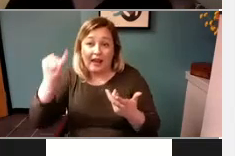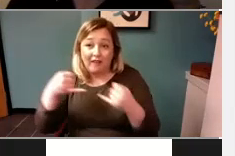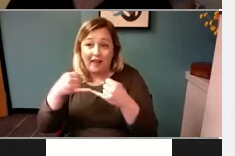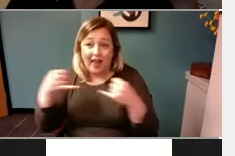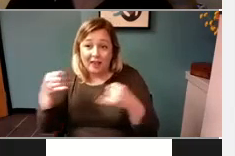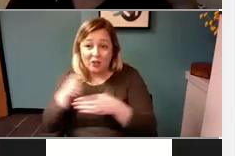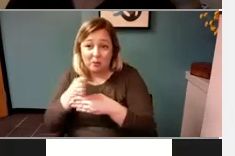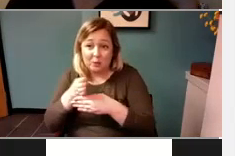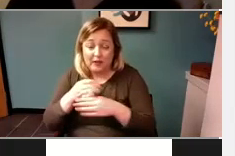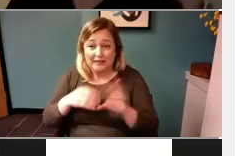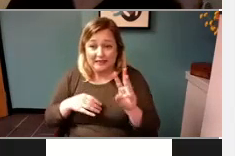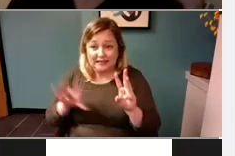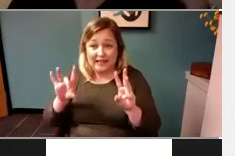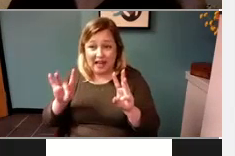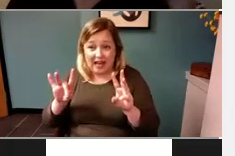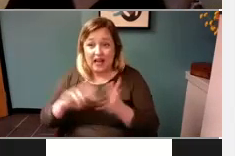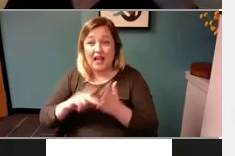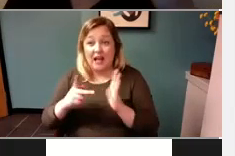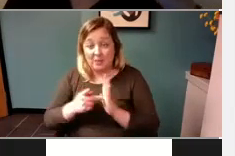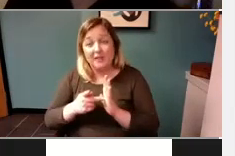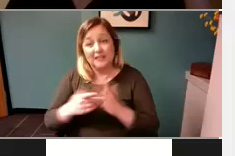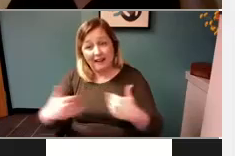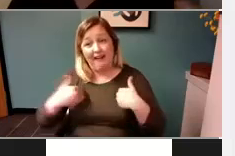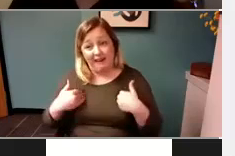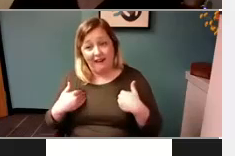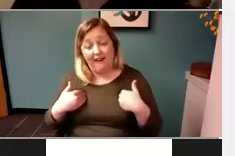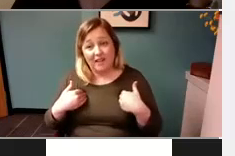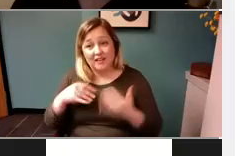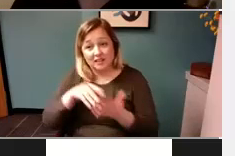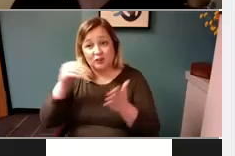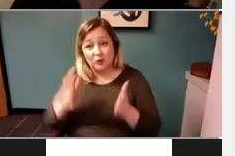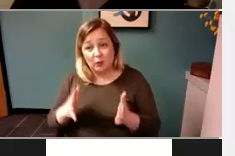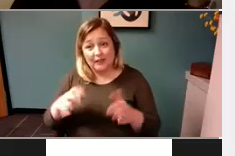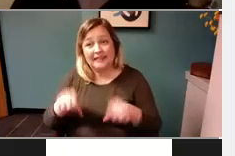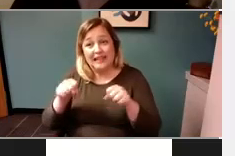is one such student that takes both class 6 and class 8,